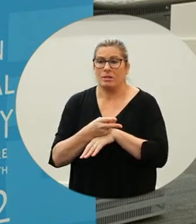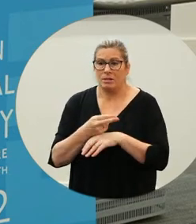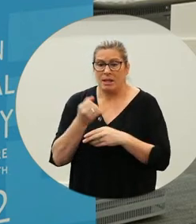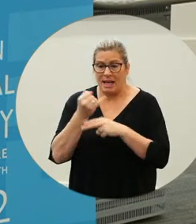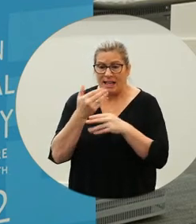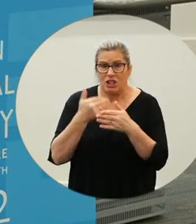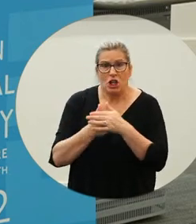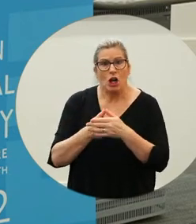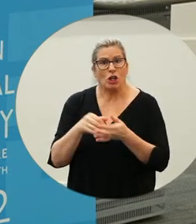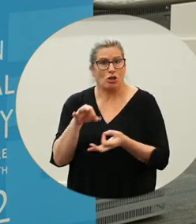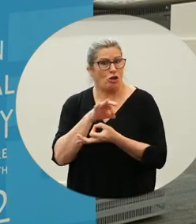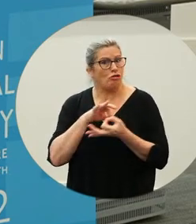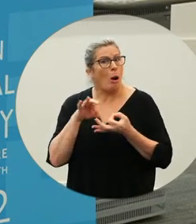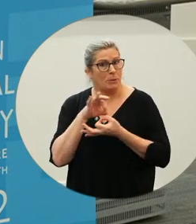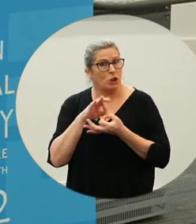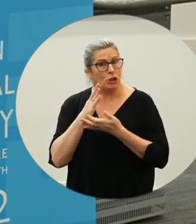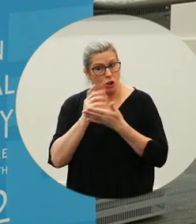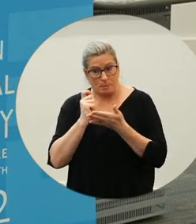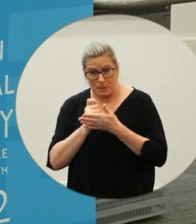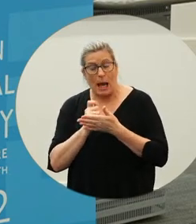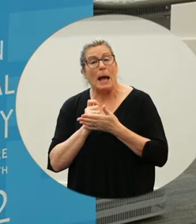internal corruption at times,